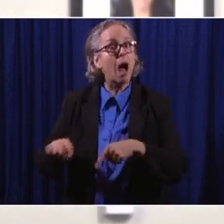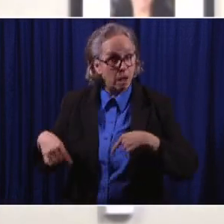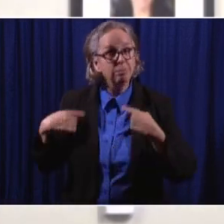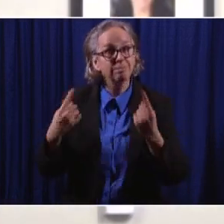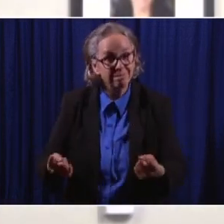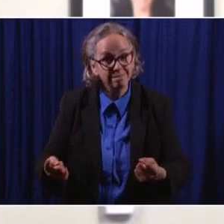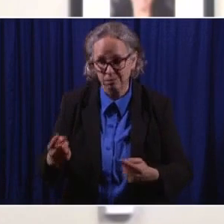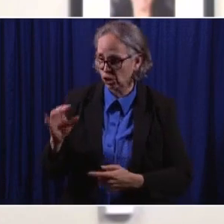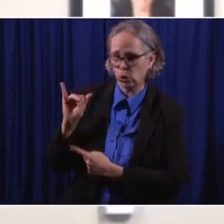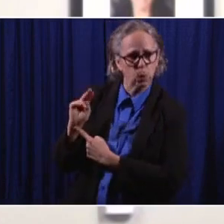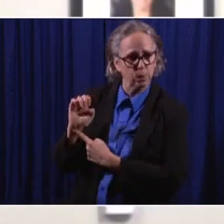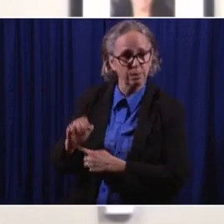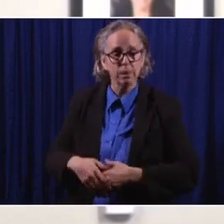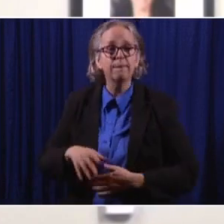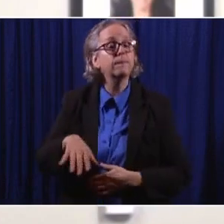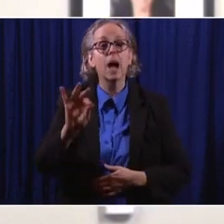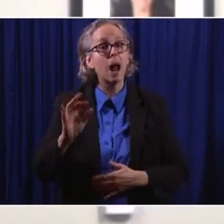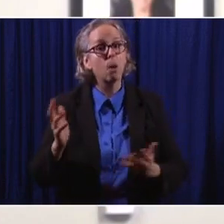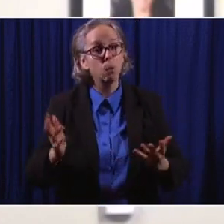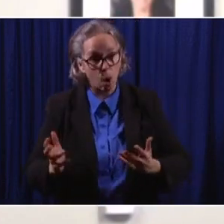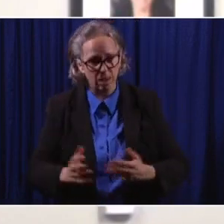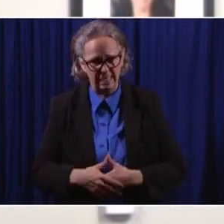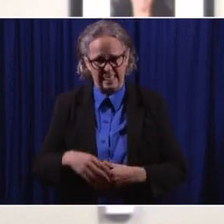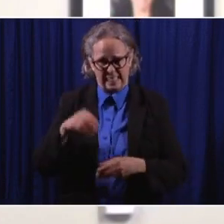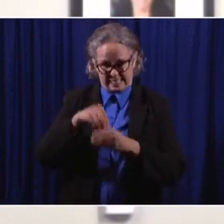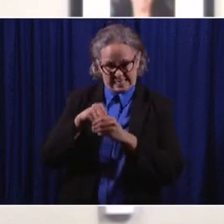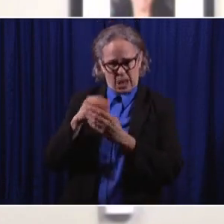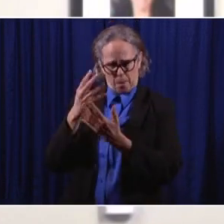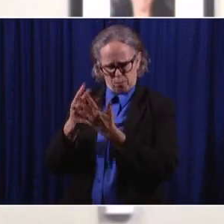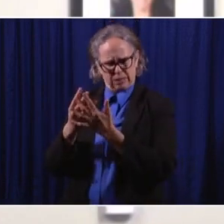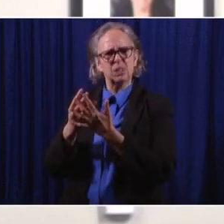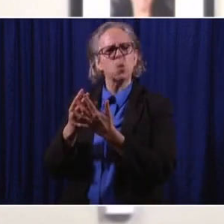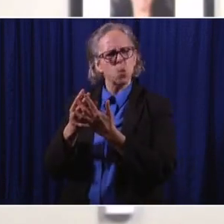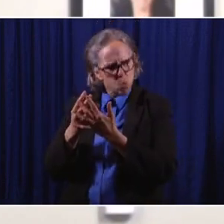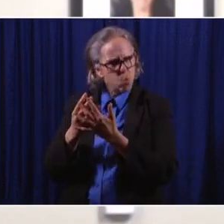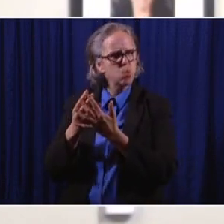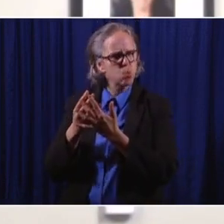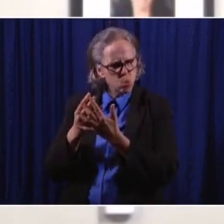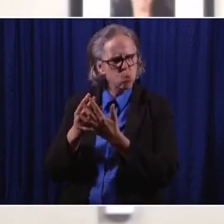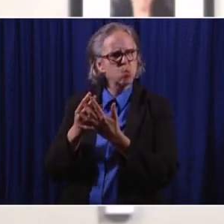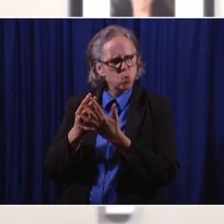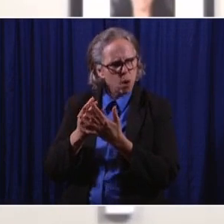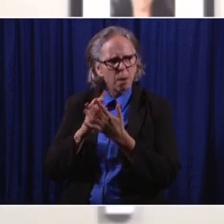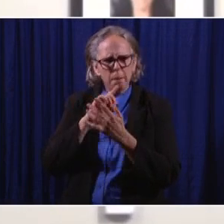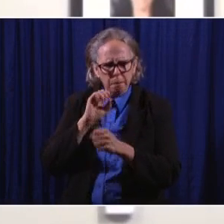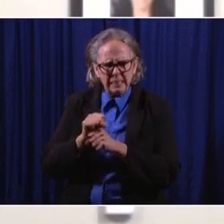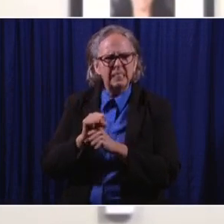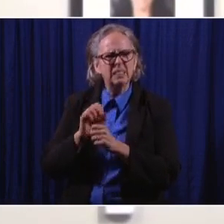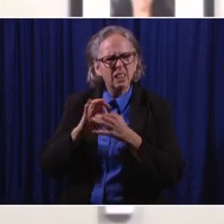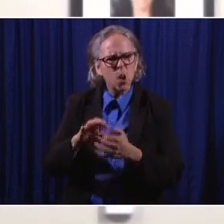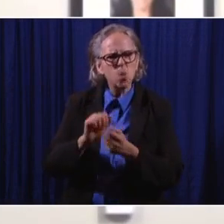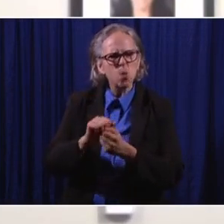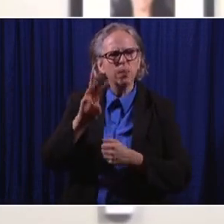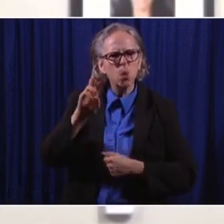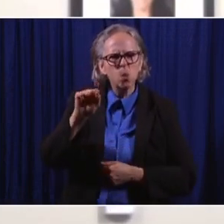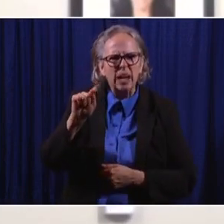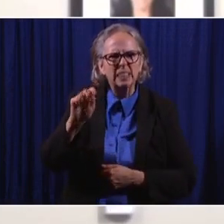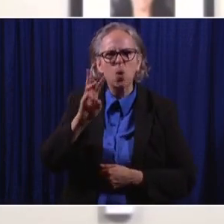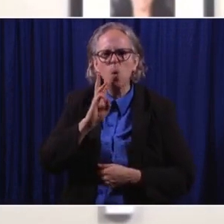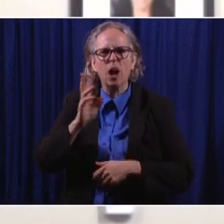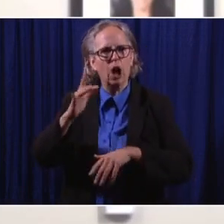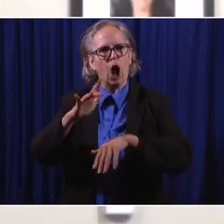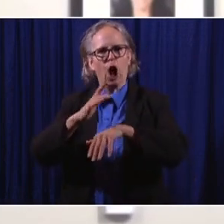between what's going on in the prison and the wastewater, and the early warning aspect of it does appear to be